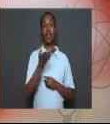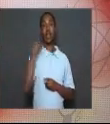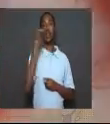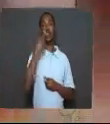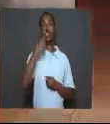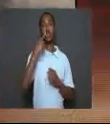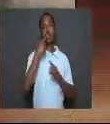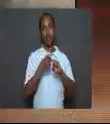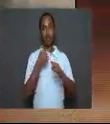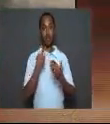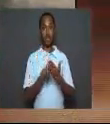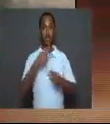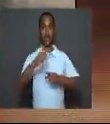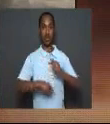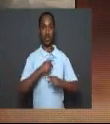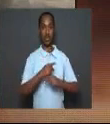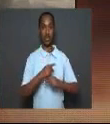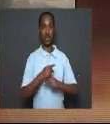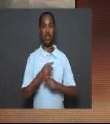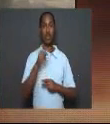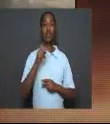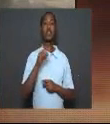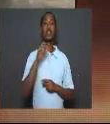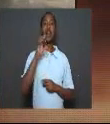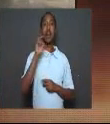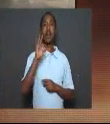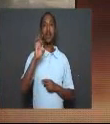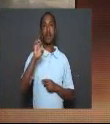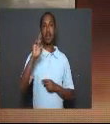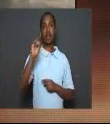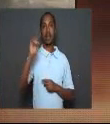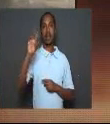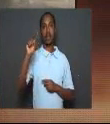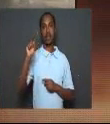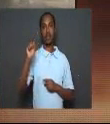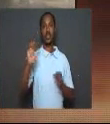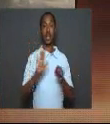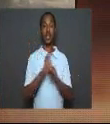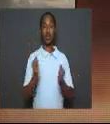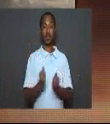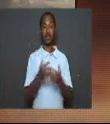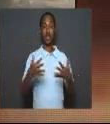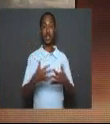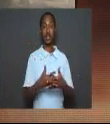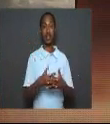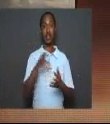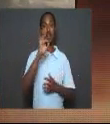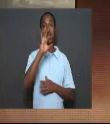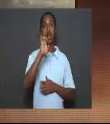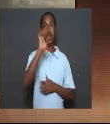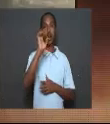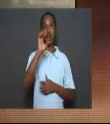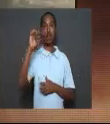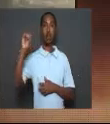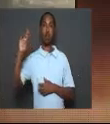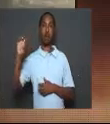process. The furnace is charged with a mixture of iron ore,